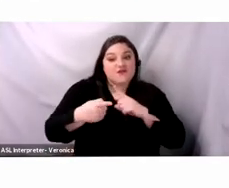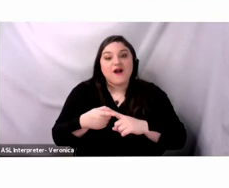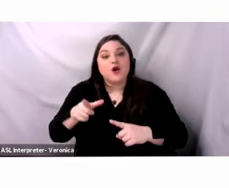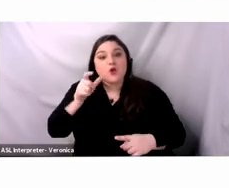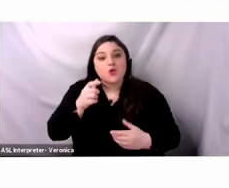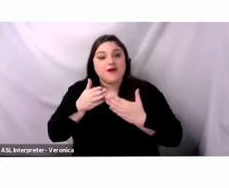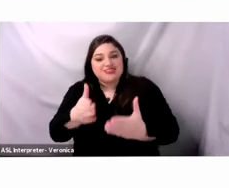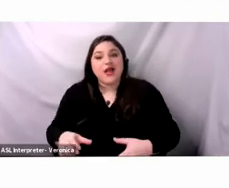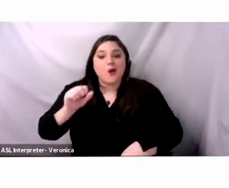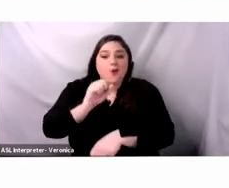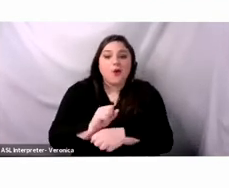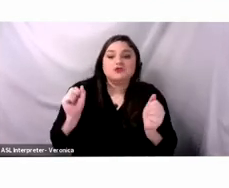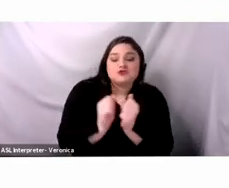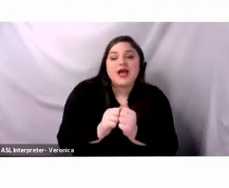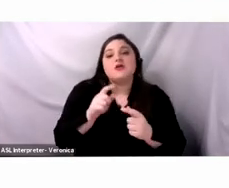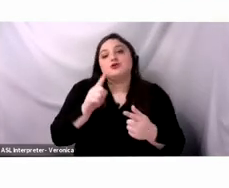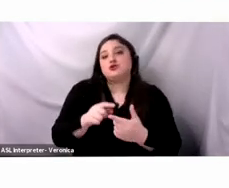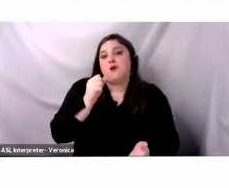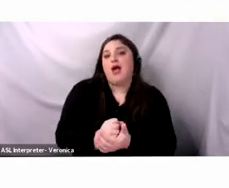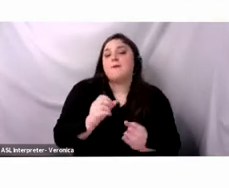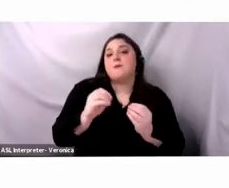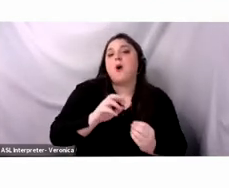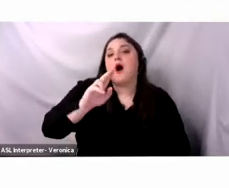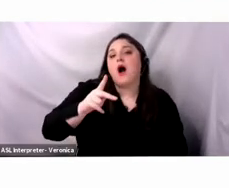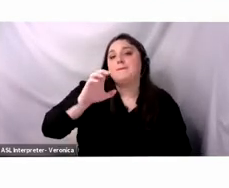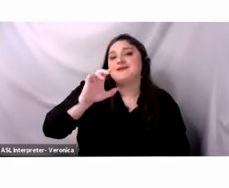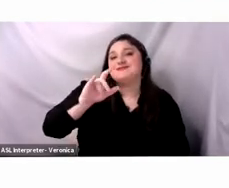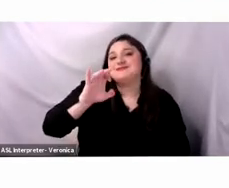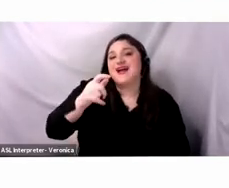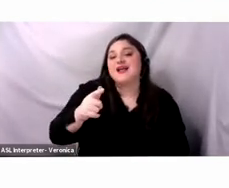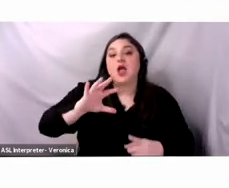Creative to promote upcycling culture beyond the bounds of Consumato.